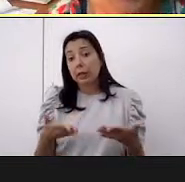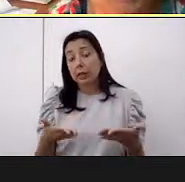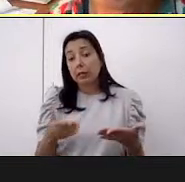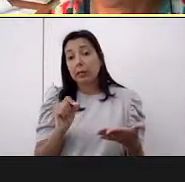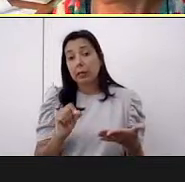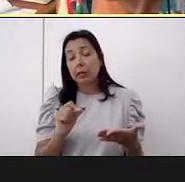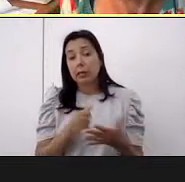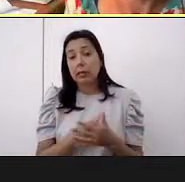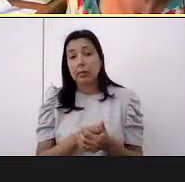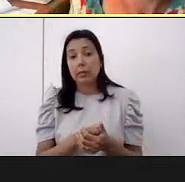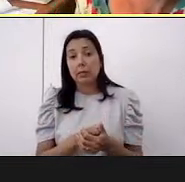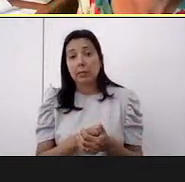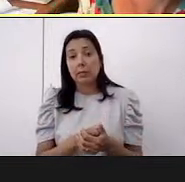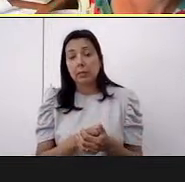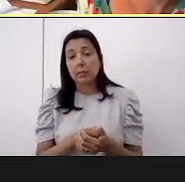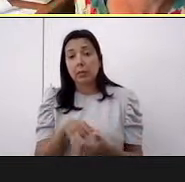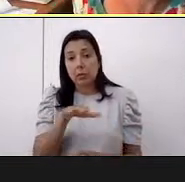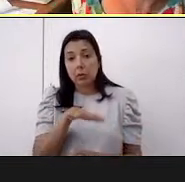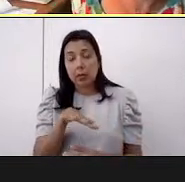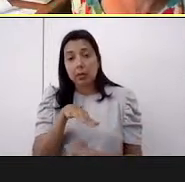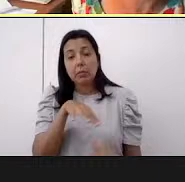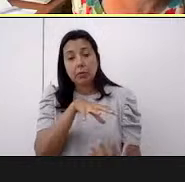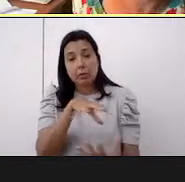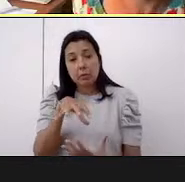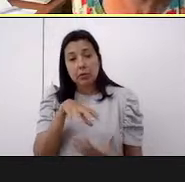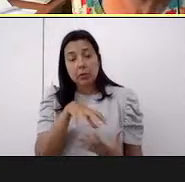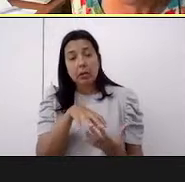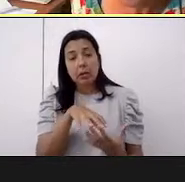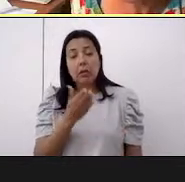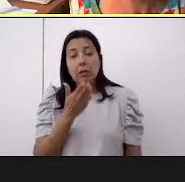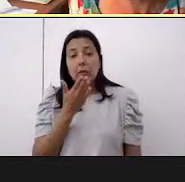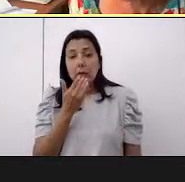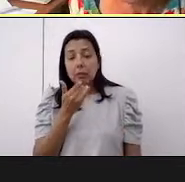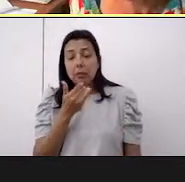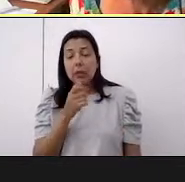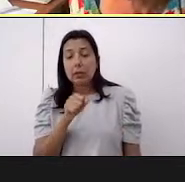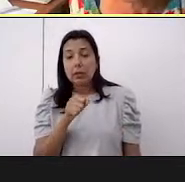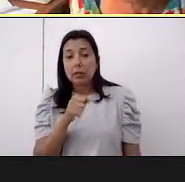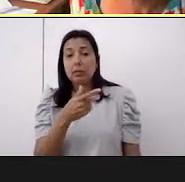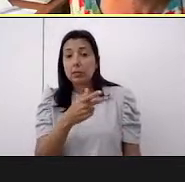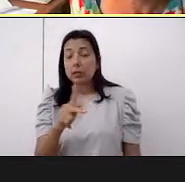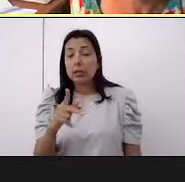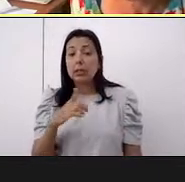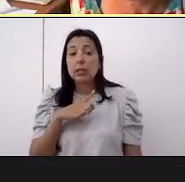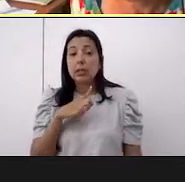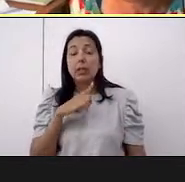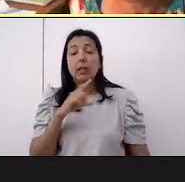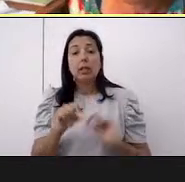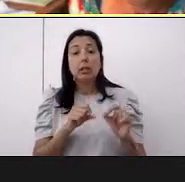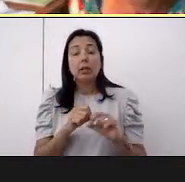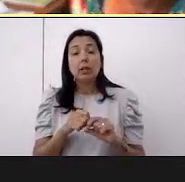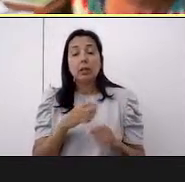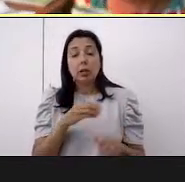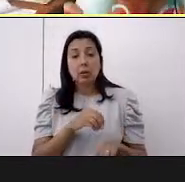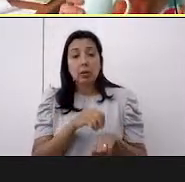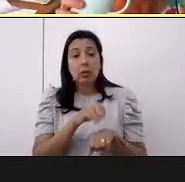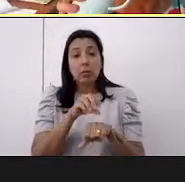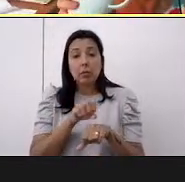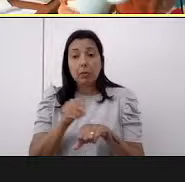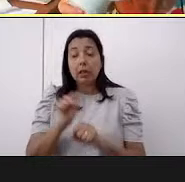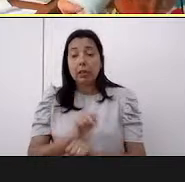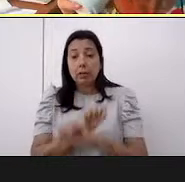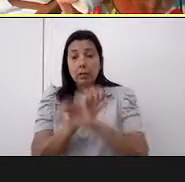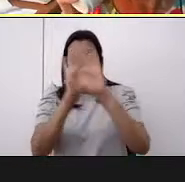agri-food fields, you have a clear sharing of tasks among organizations.